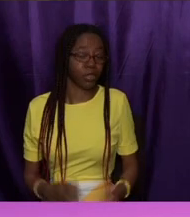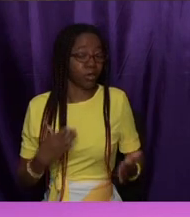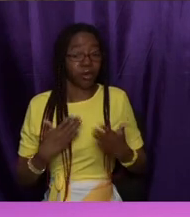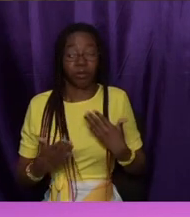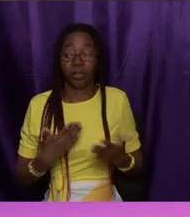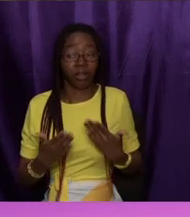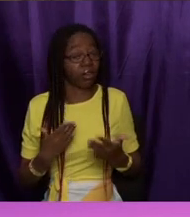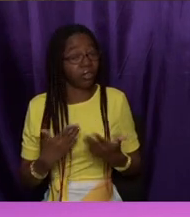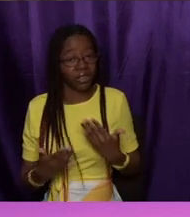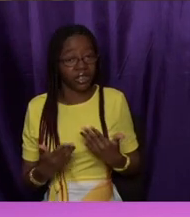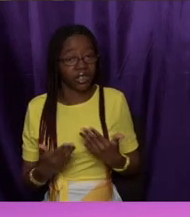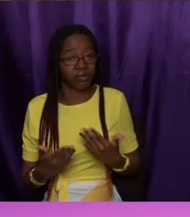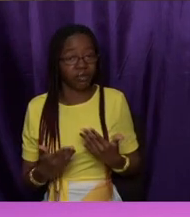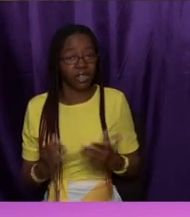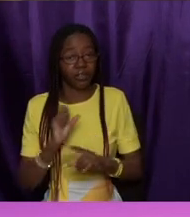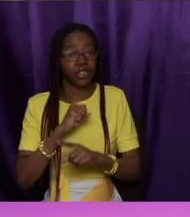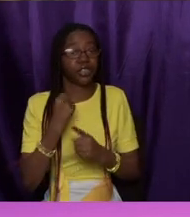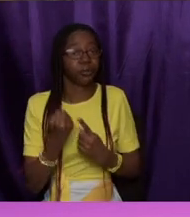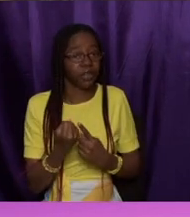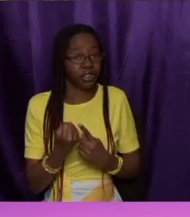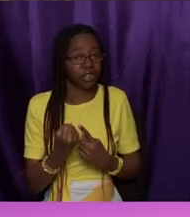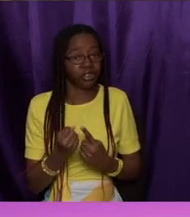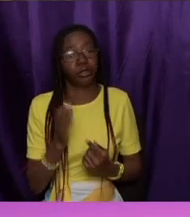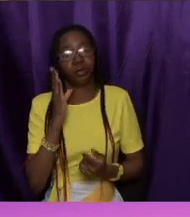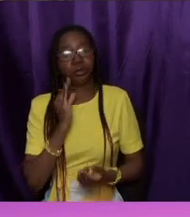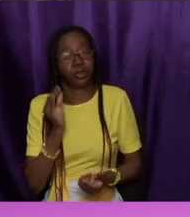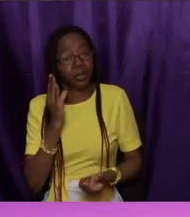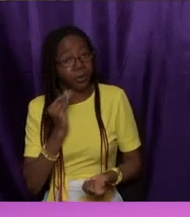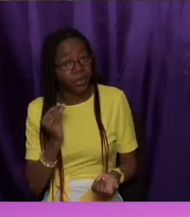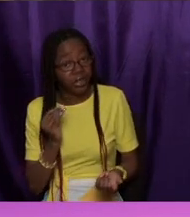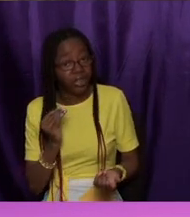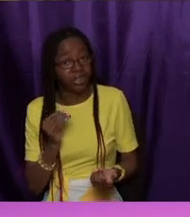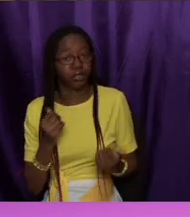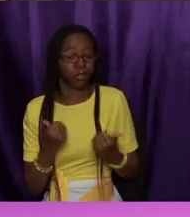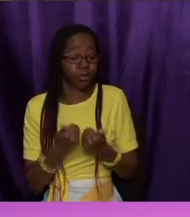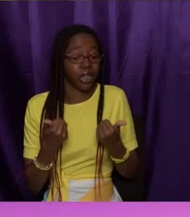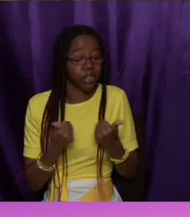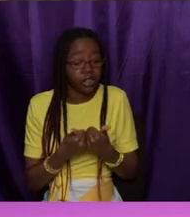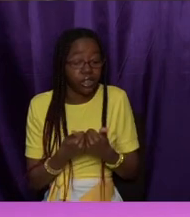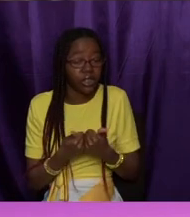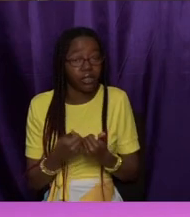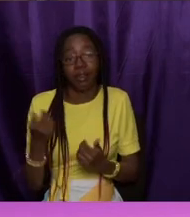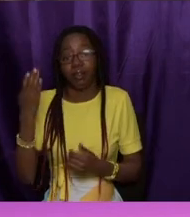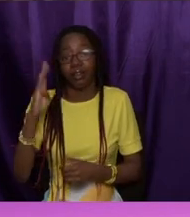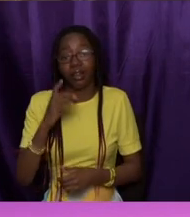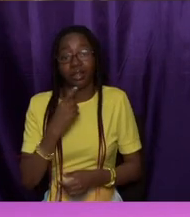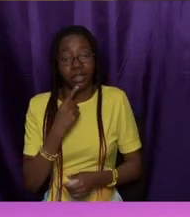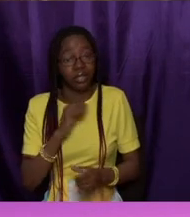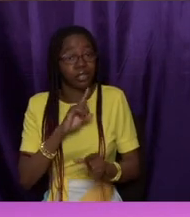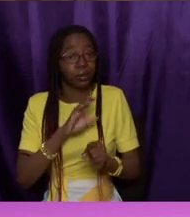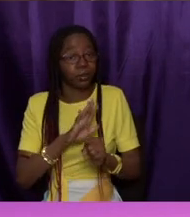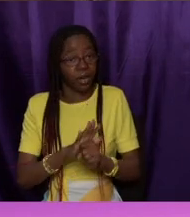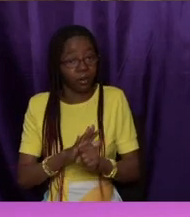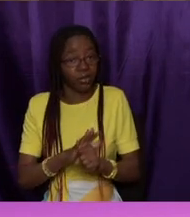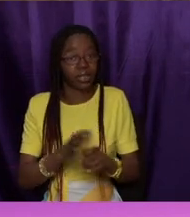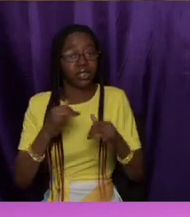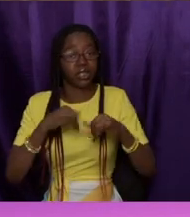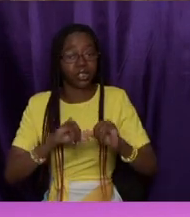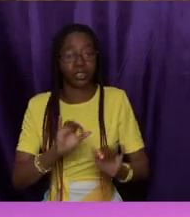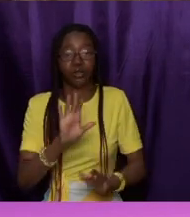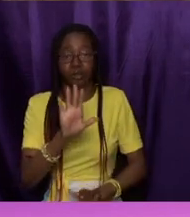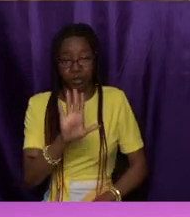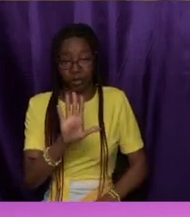Regardless of your present predicament, your situation, your condition, God says the promise is still your